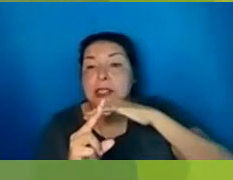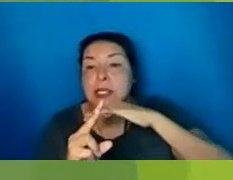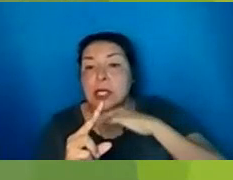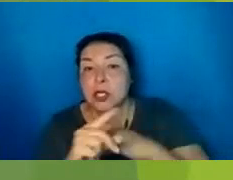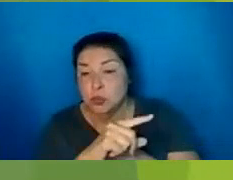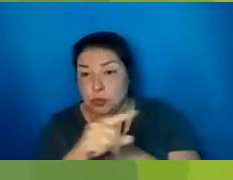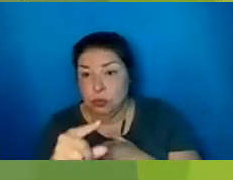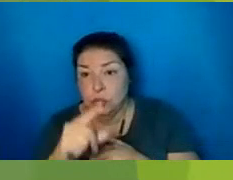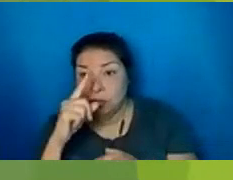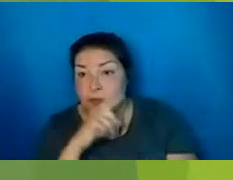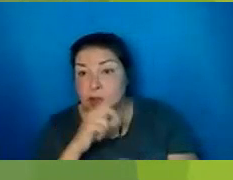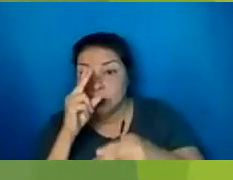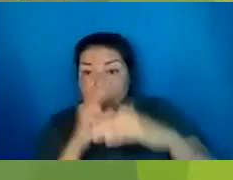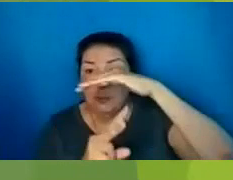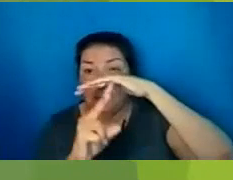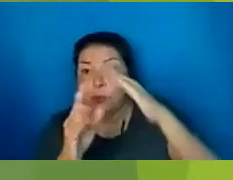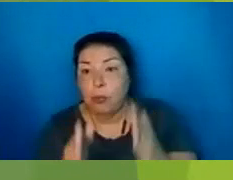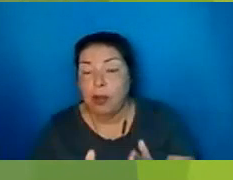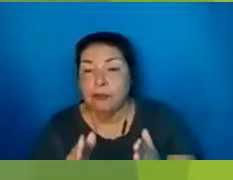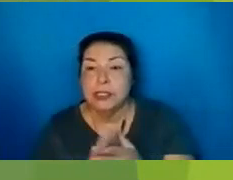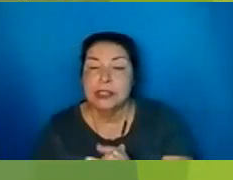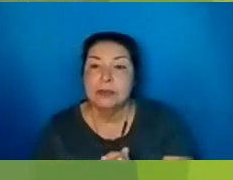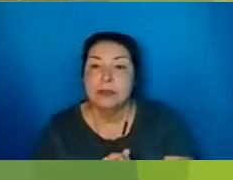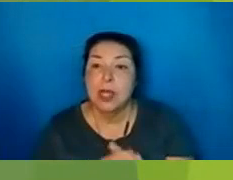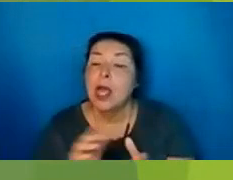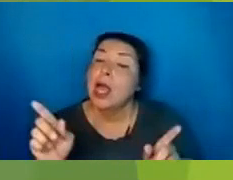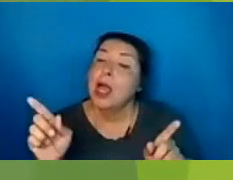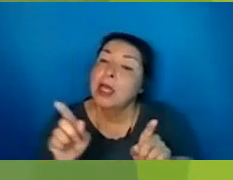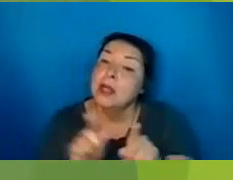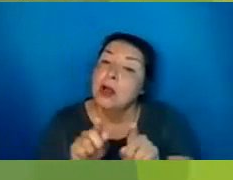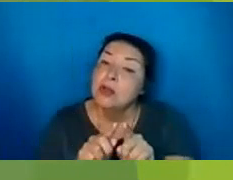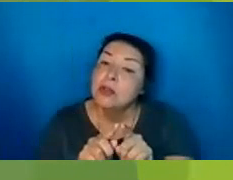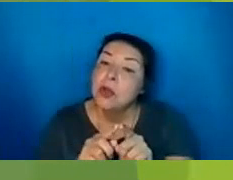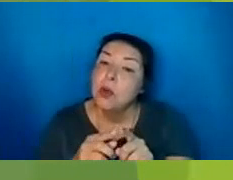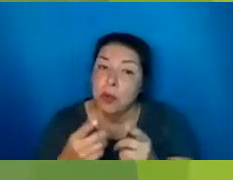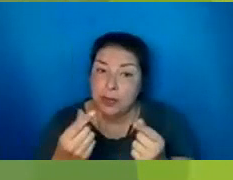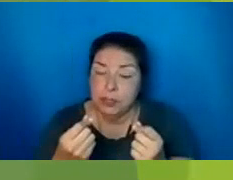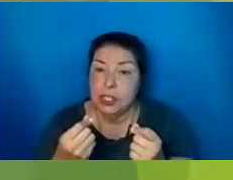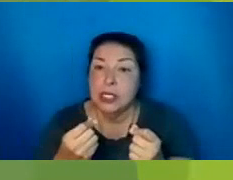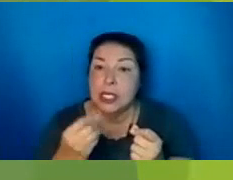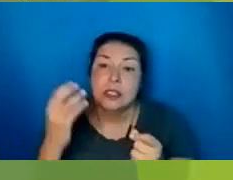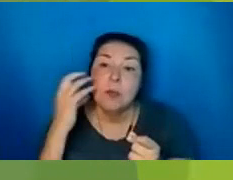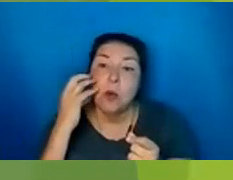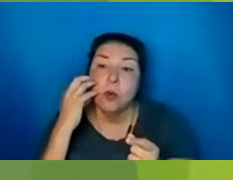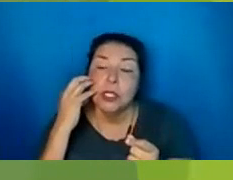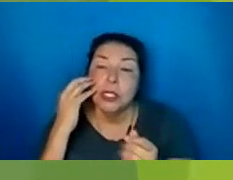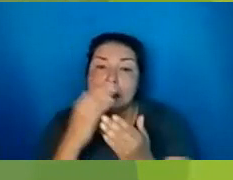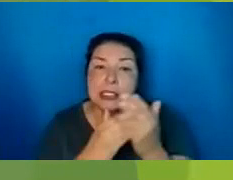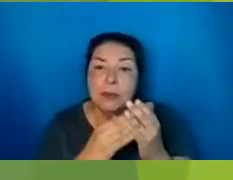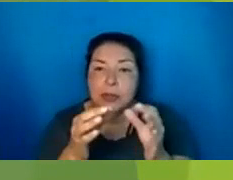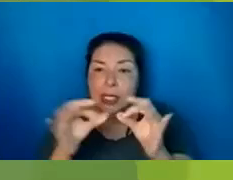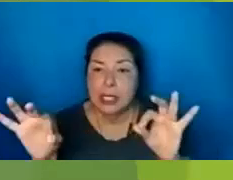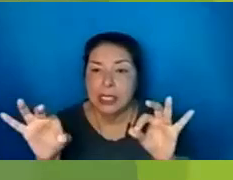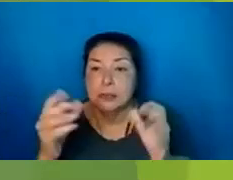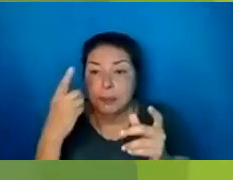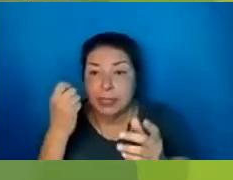false prophets. And I've also bolded some of the lines here because I want to take a look at some of